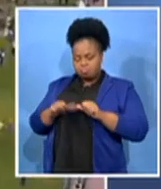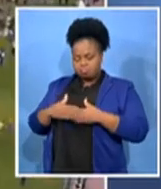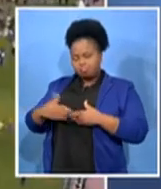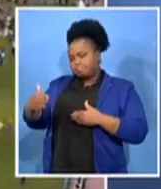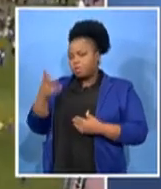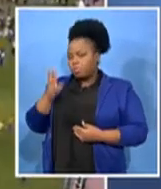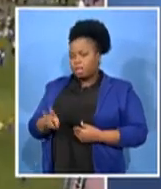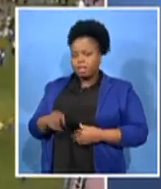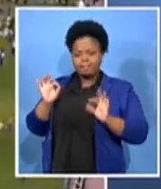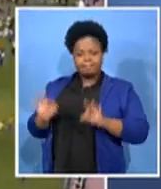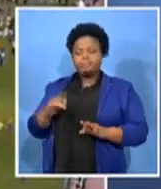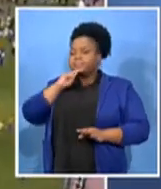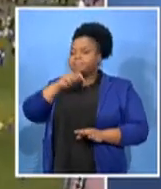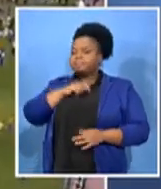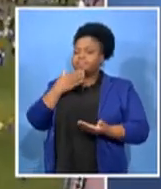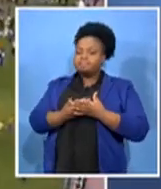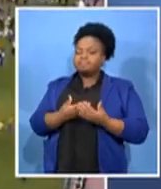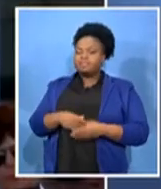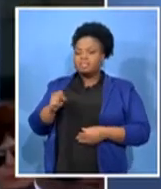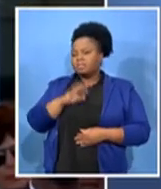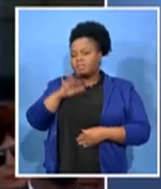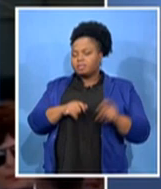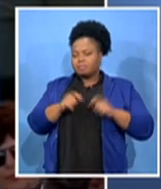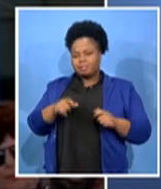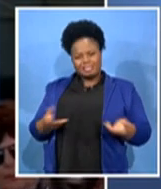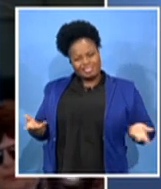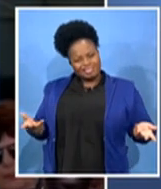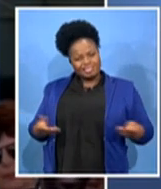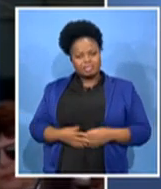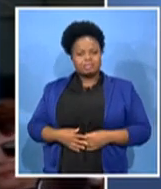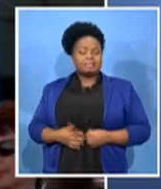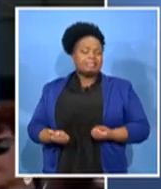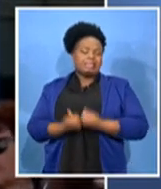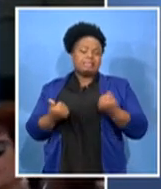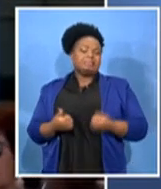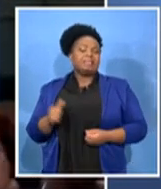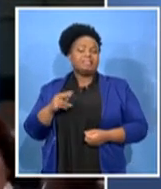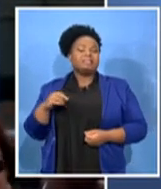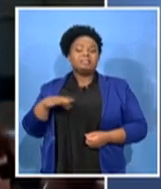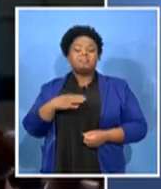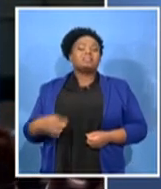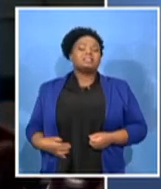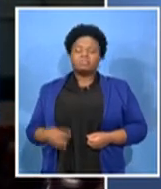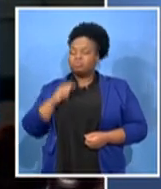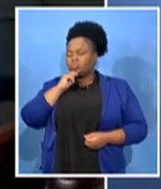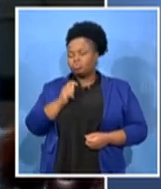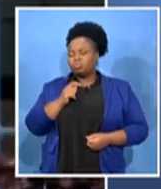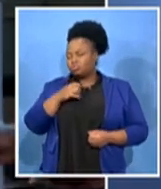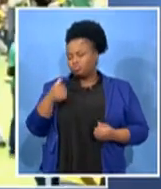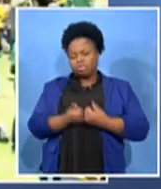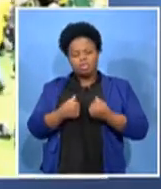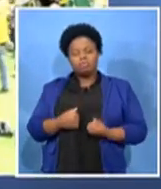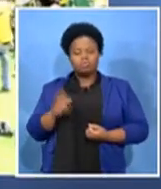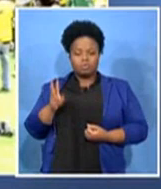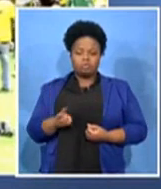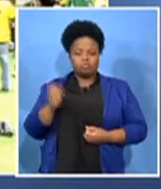have given? So challenge the ANC president will have tonight when he addresses the January 8th statement. I wonder